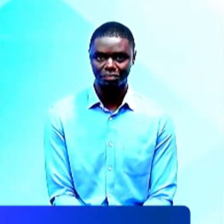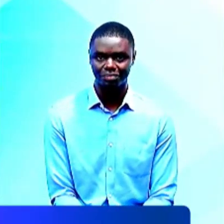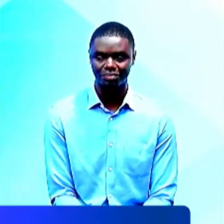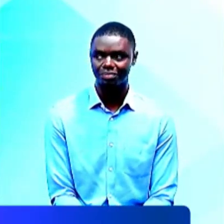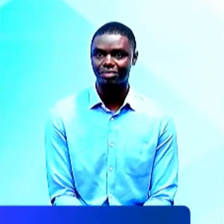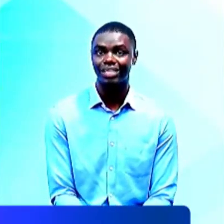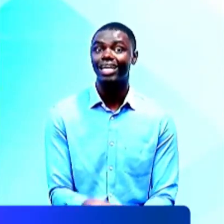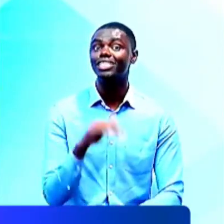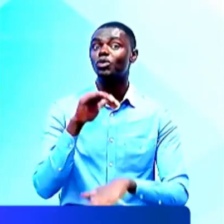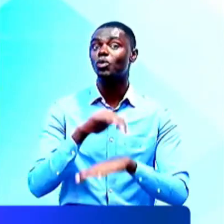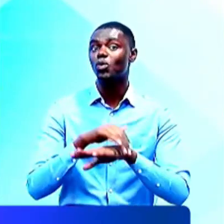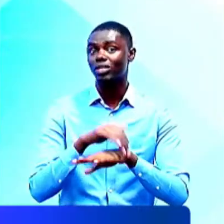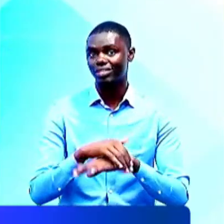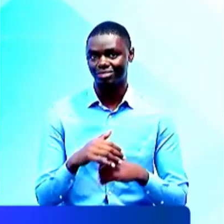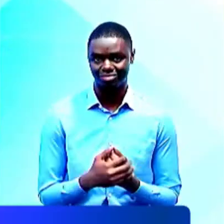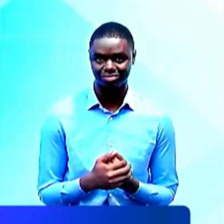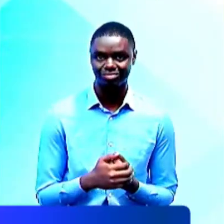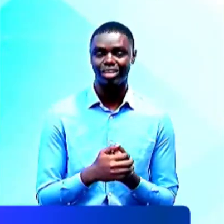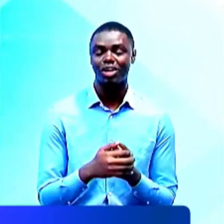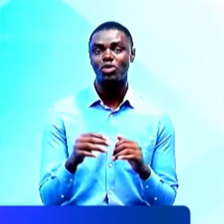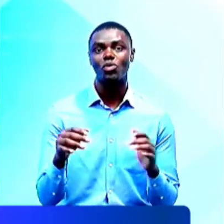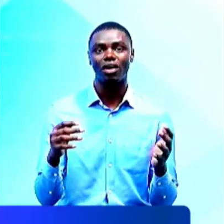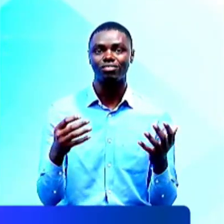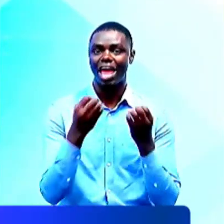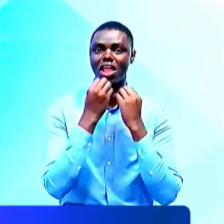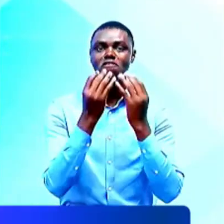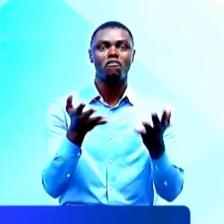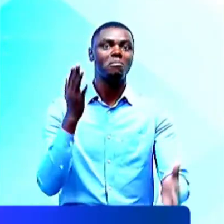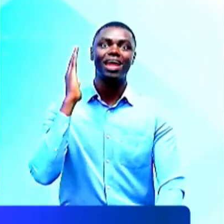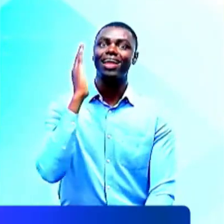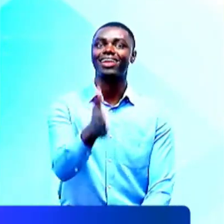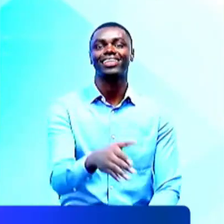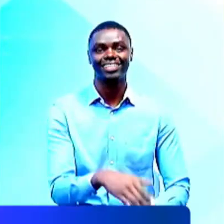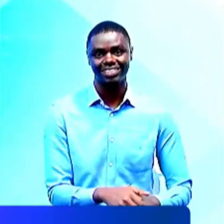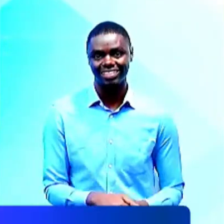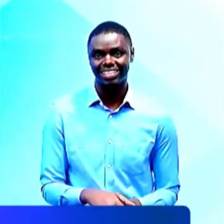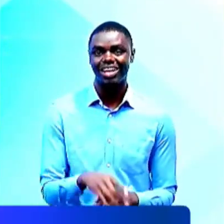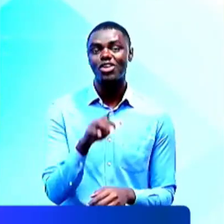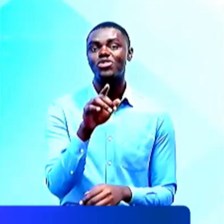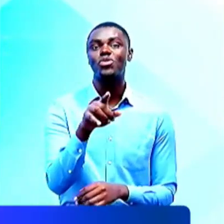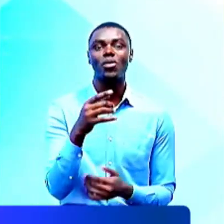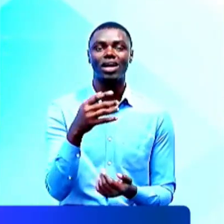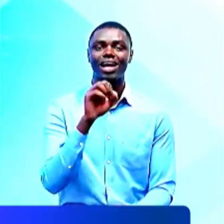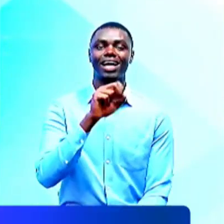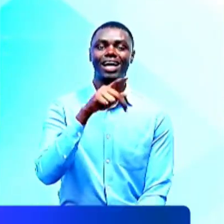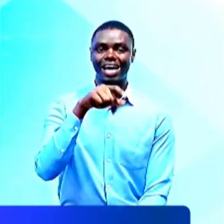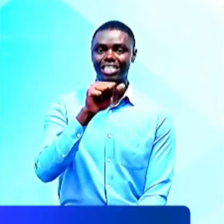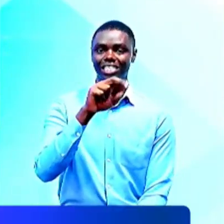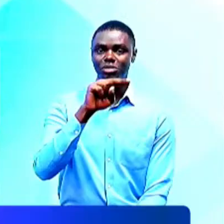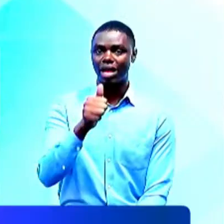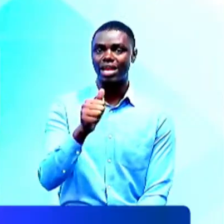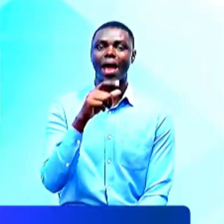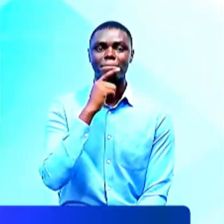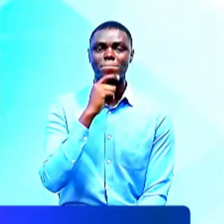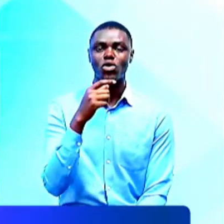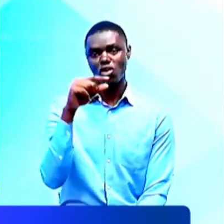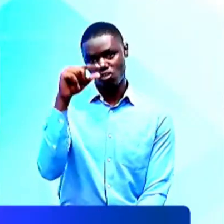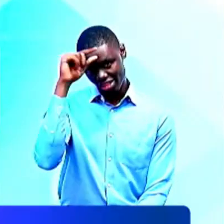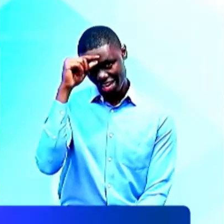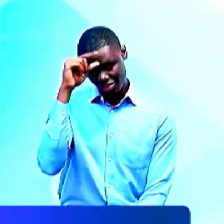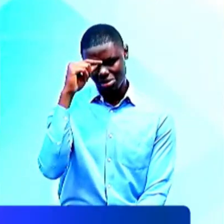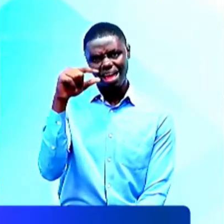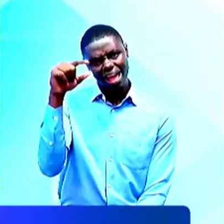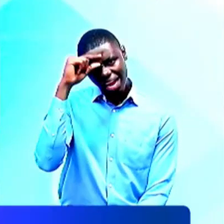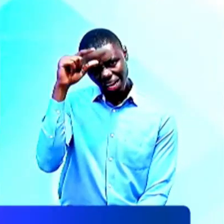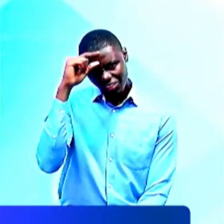it is good that you have put it out there directly that you are the spanner boy of the government, and the government